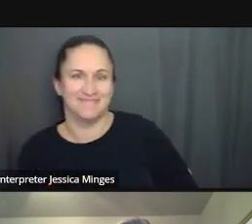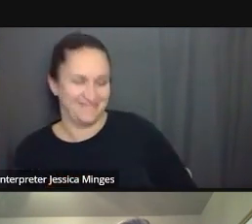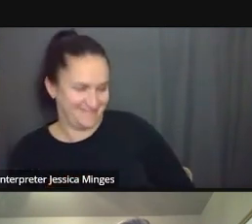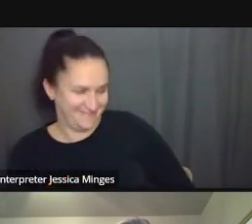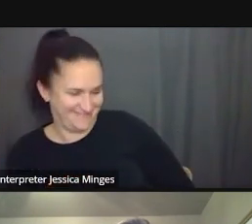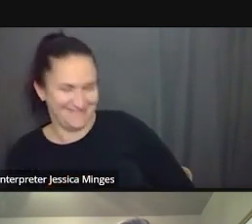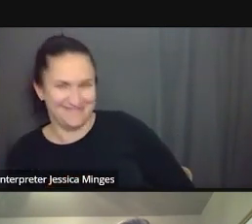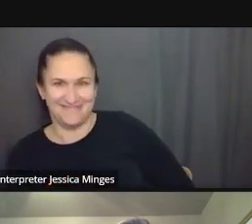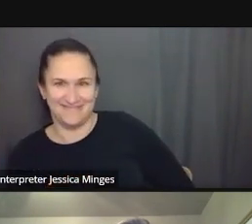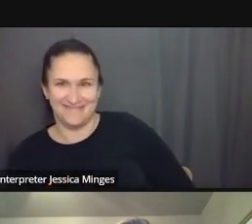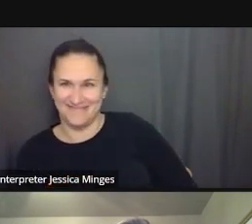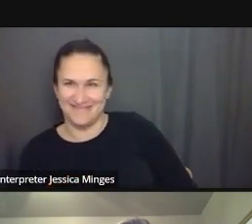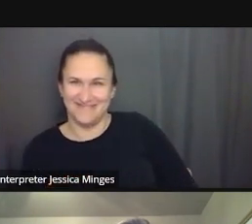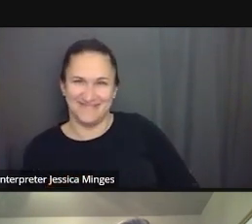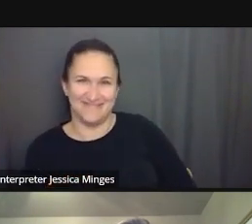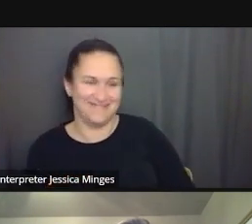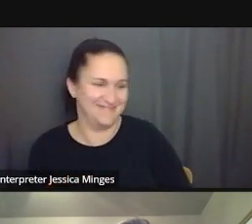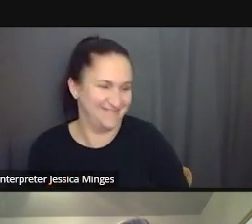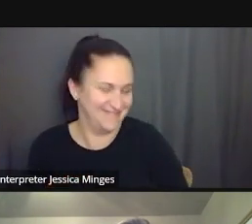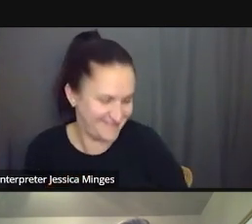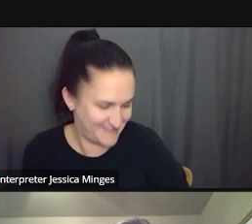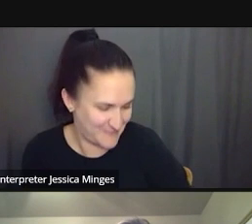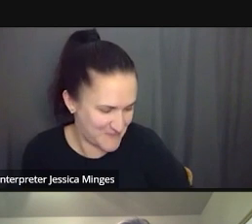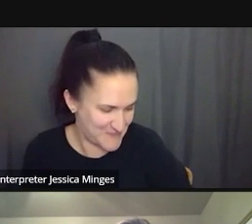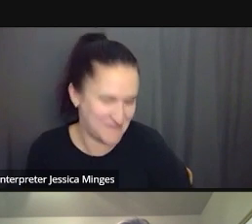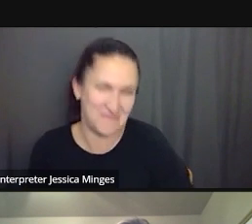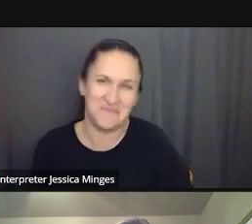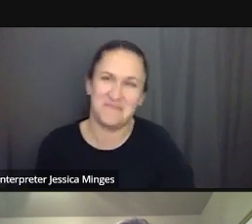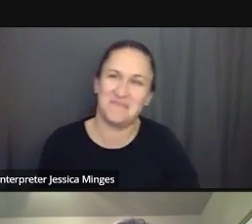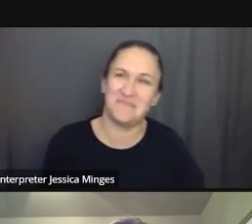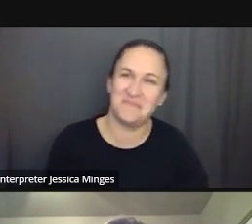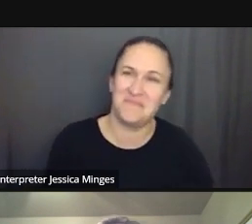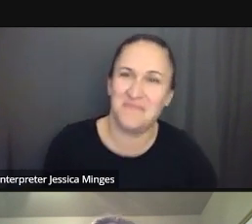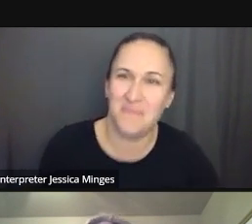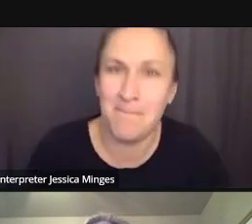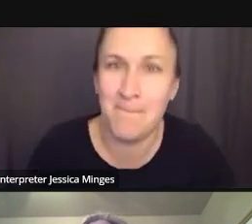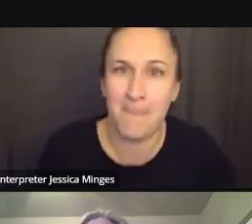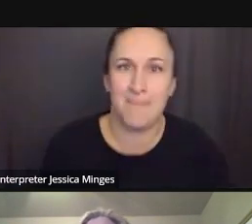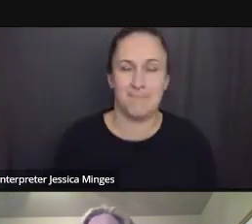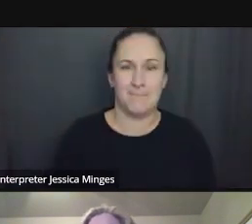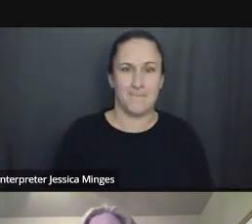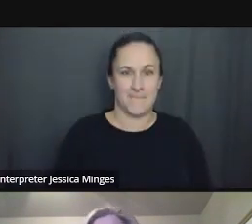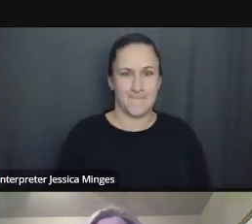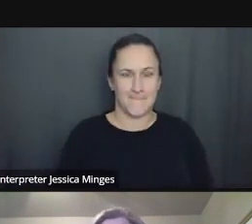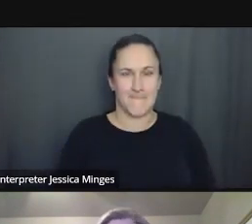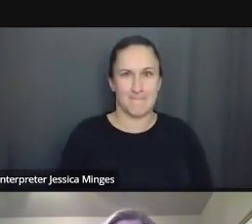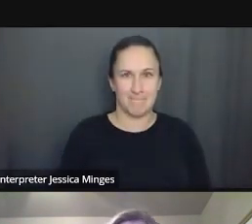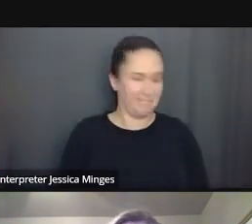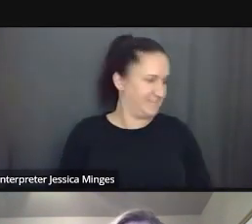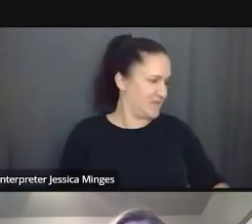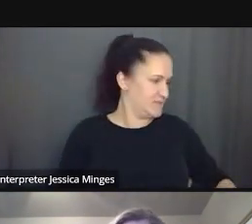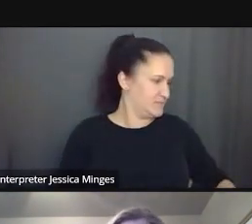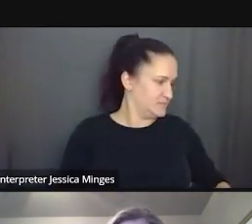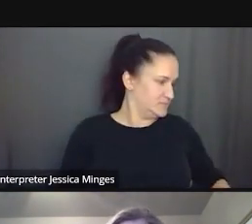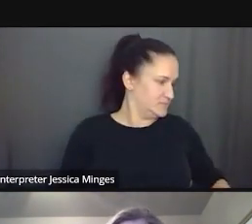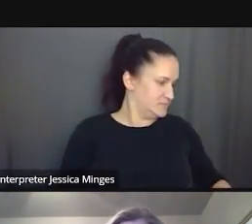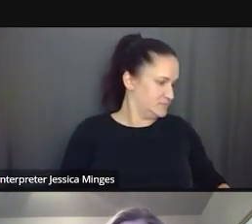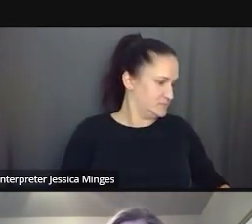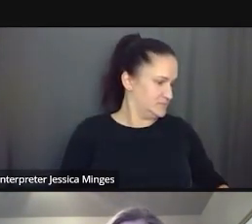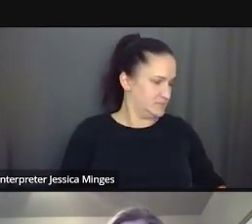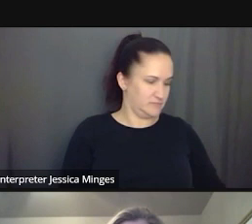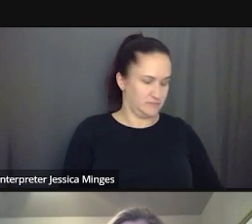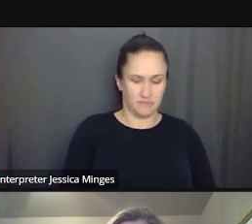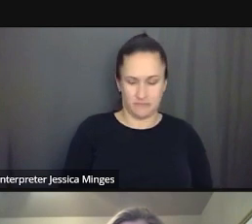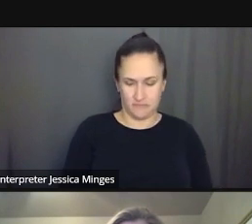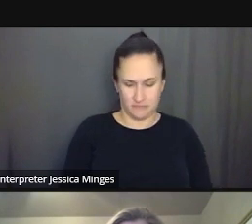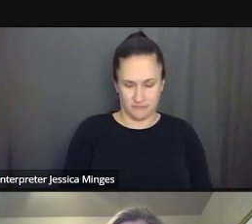Yeah, I'm starting to, yeah. Anyway, our next item is VLE site visits and a feedback request. Now,